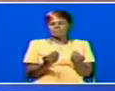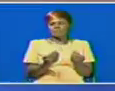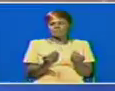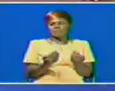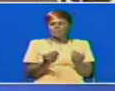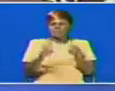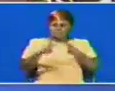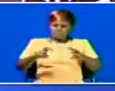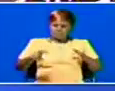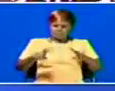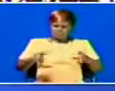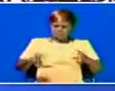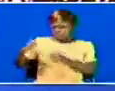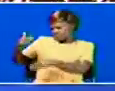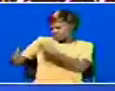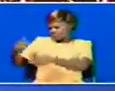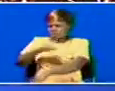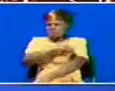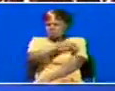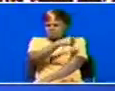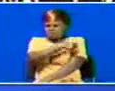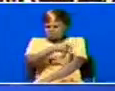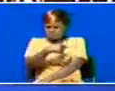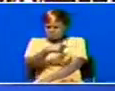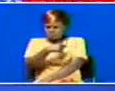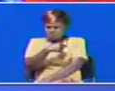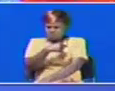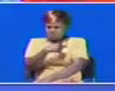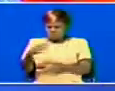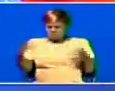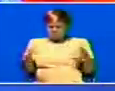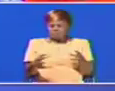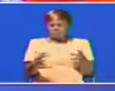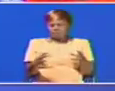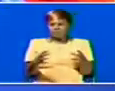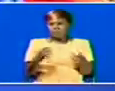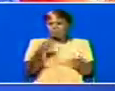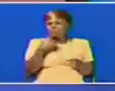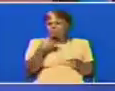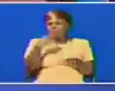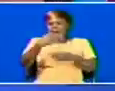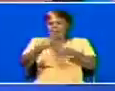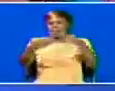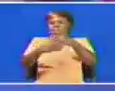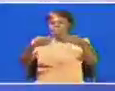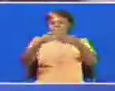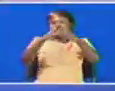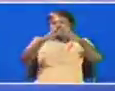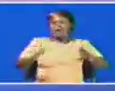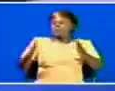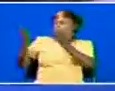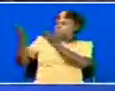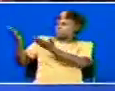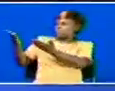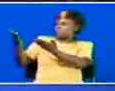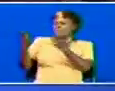Their search for manyata surrounding Leboi District Hospital, the residents of Leboi, Turkana County, built the manyatas around the hospital